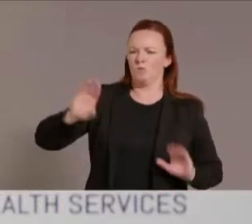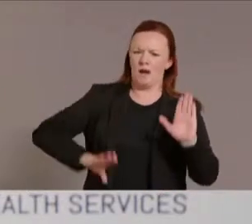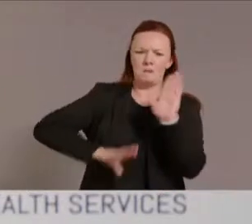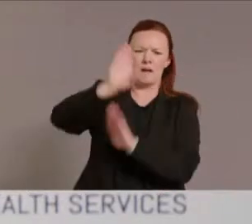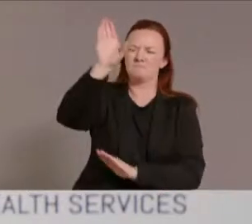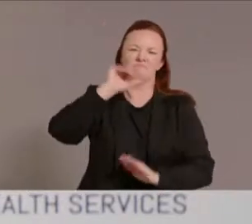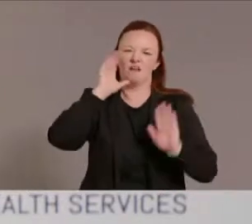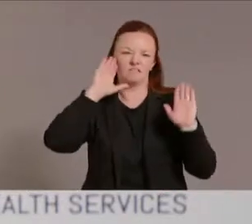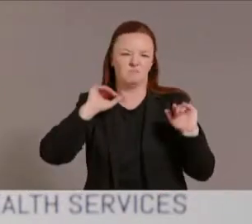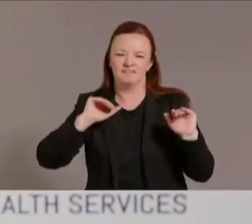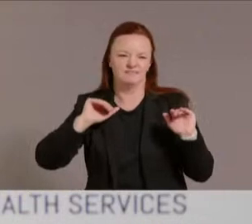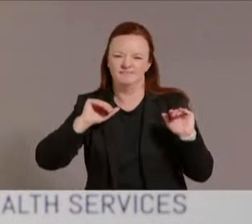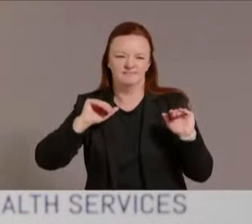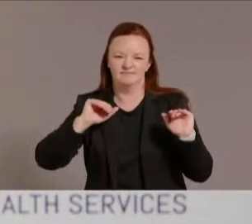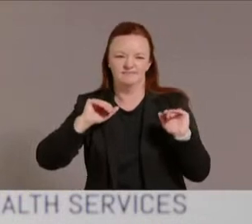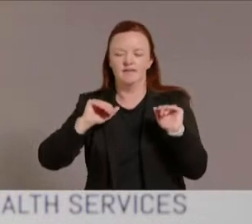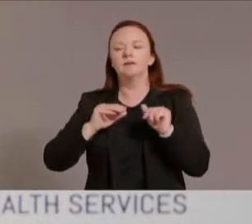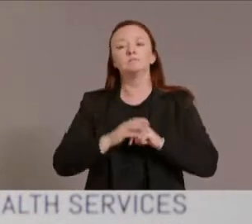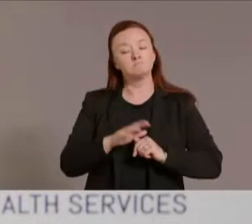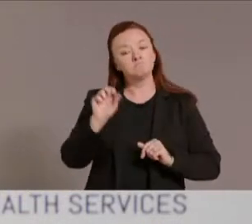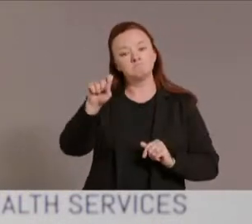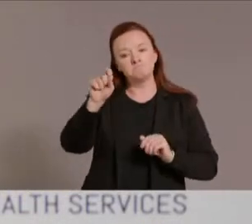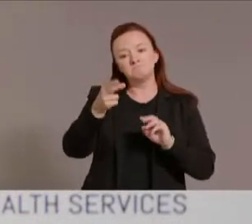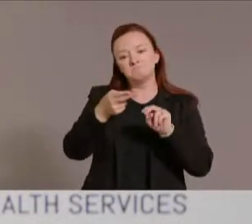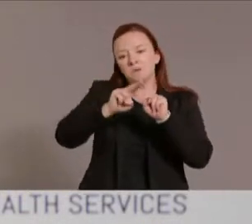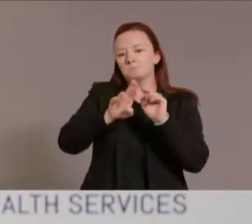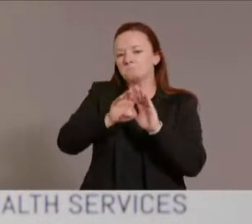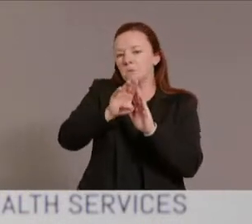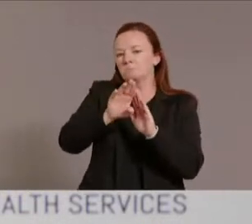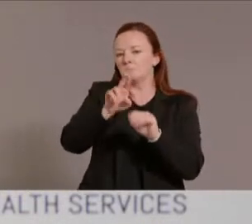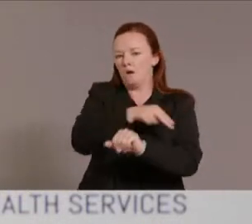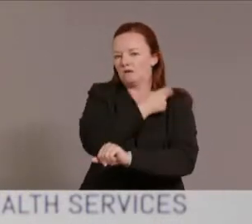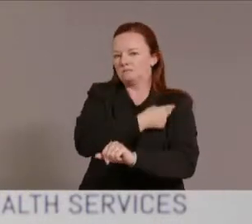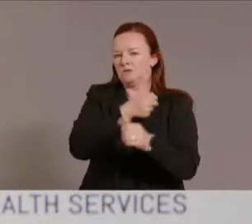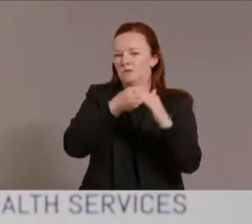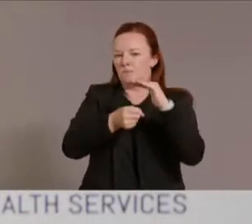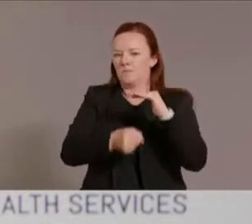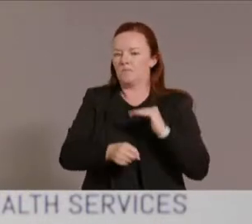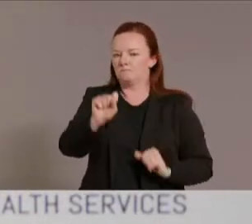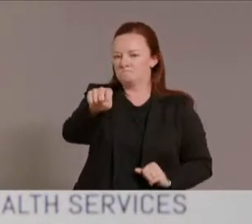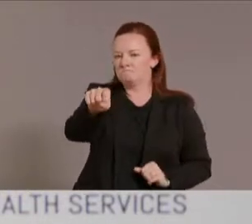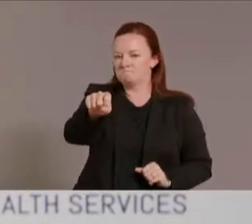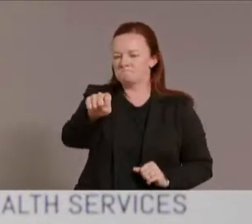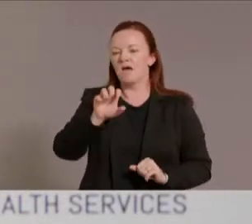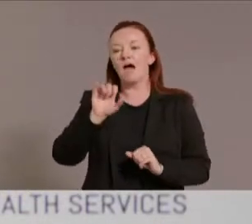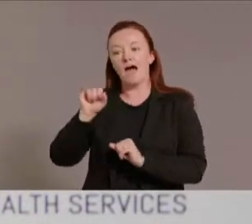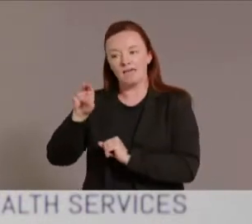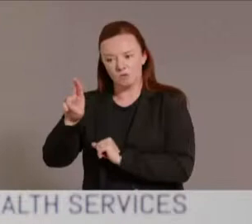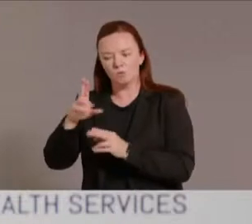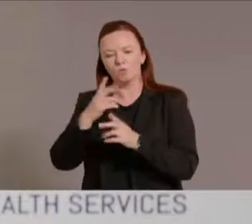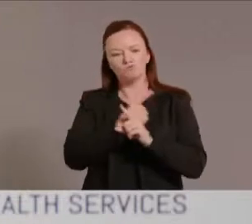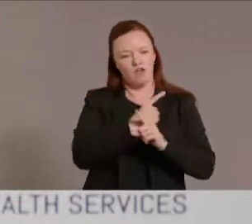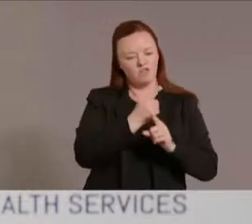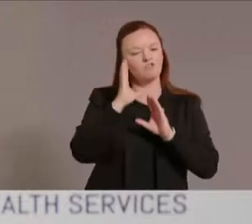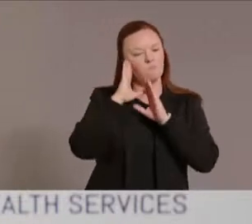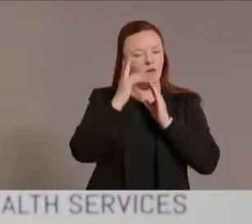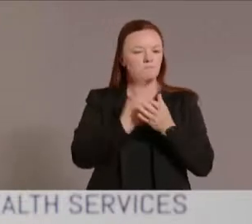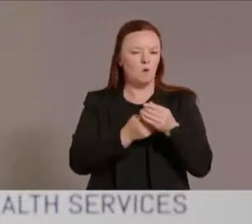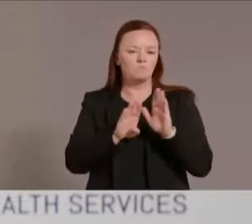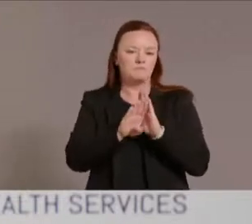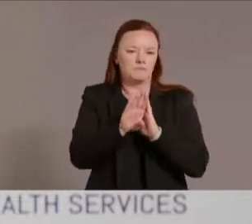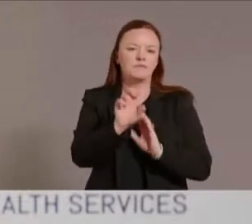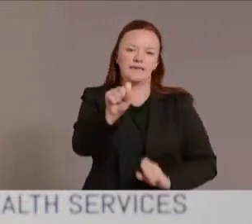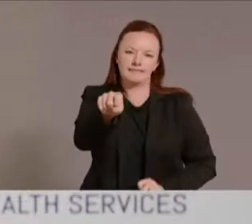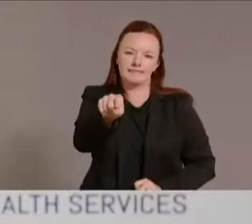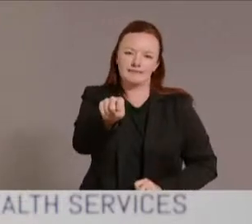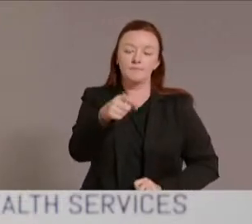As we're looking, we have seen slight increases in hospitalization in our ICU and in our med-surg beds. We know that